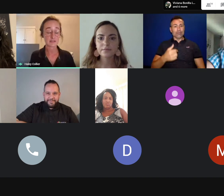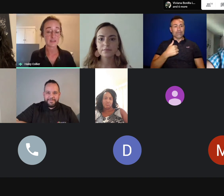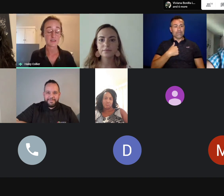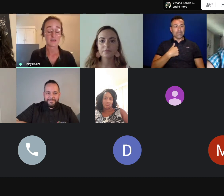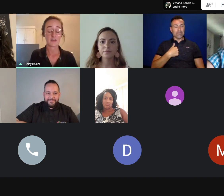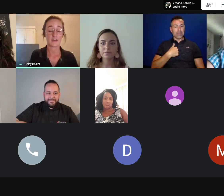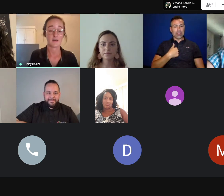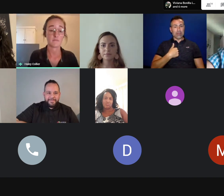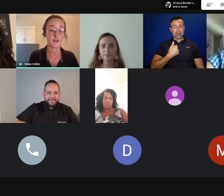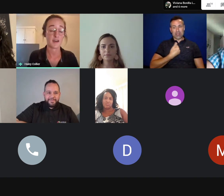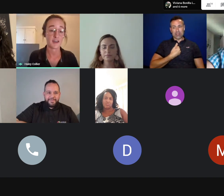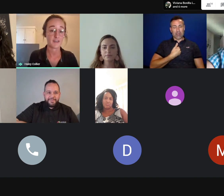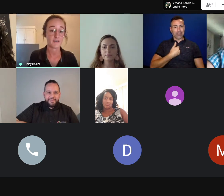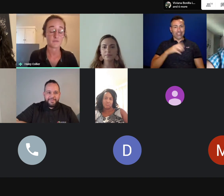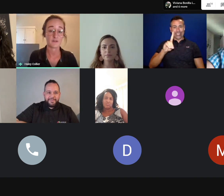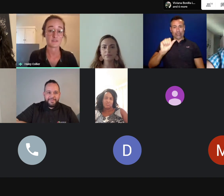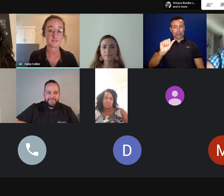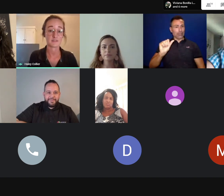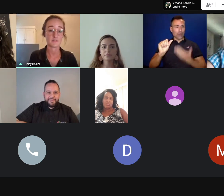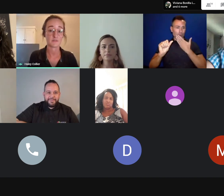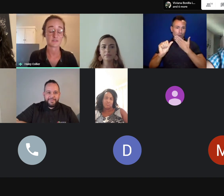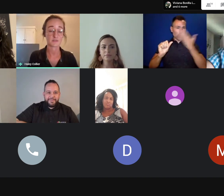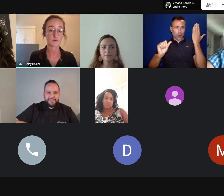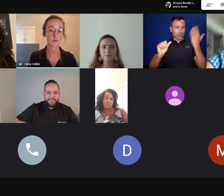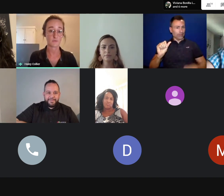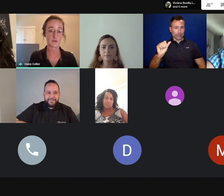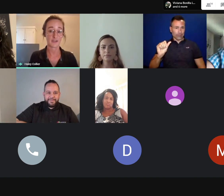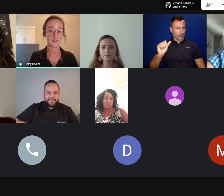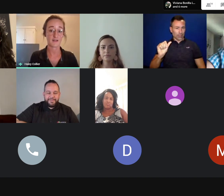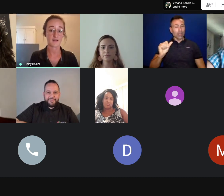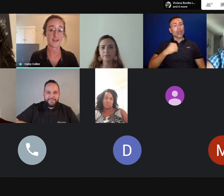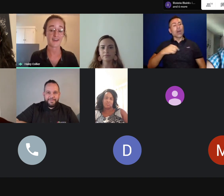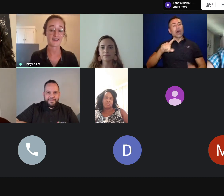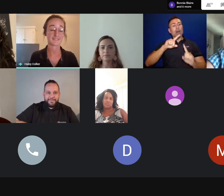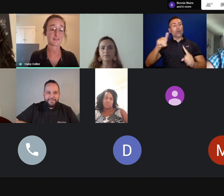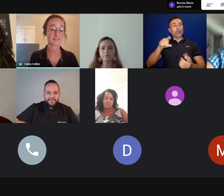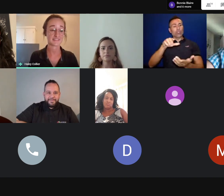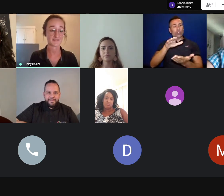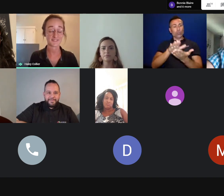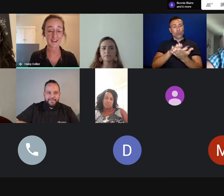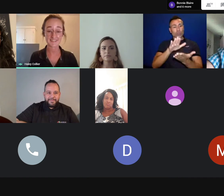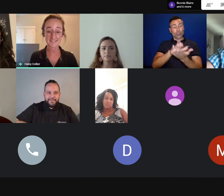a disability. I went to a school where I